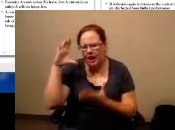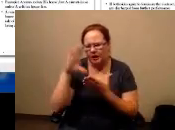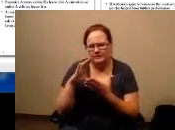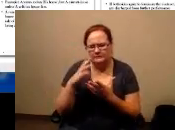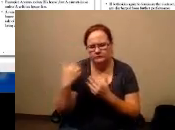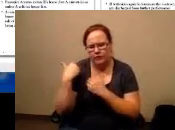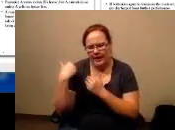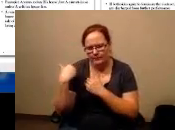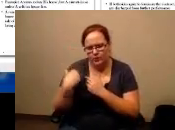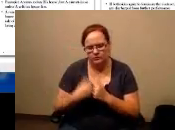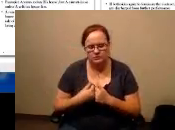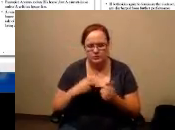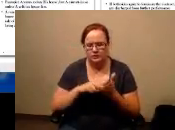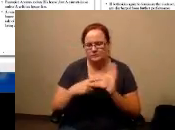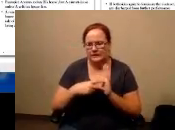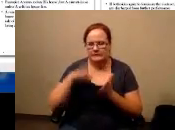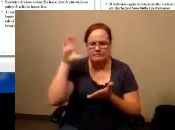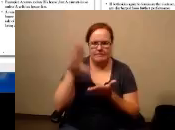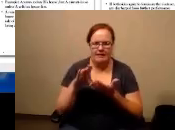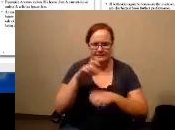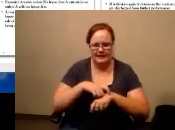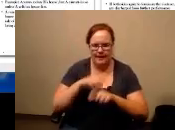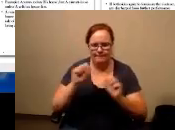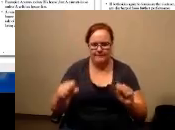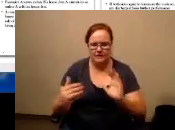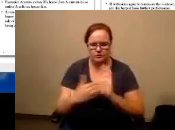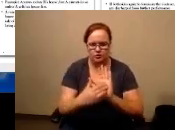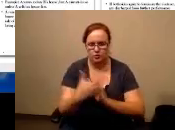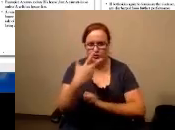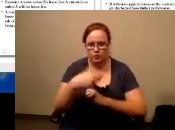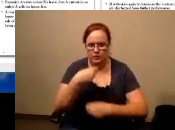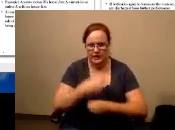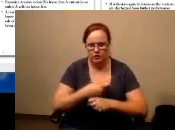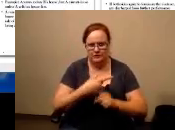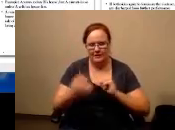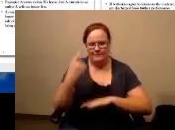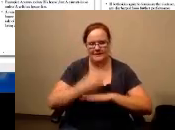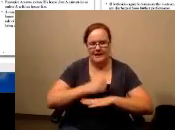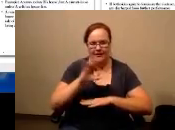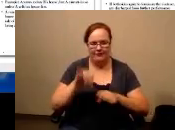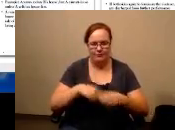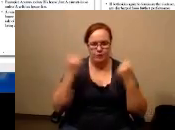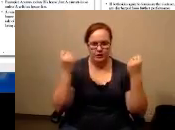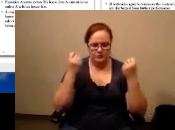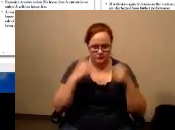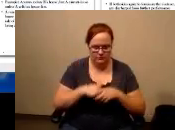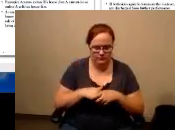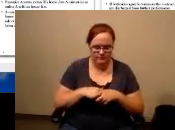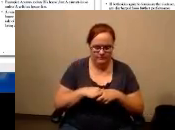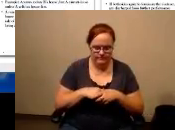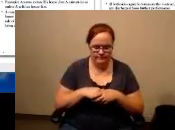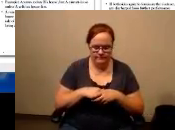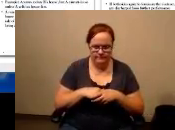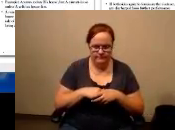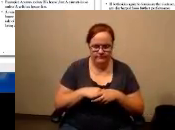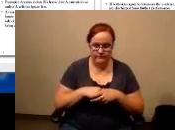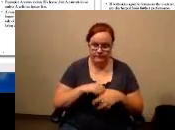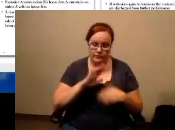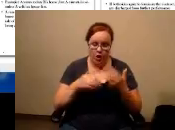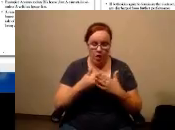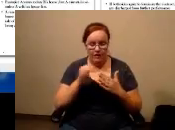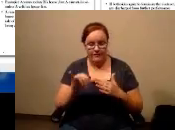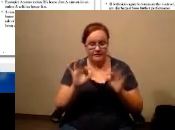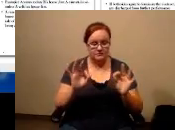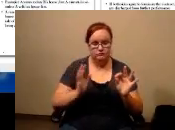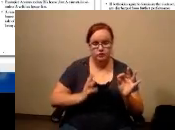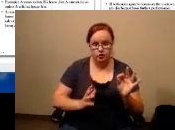going to give people as long to sue. But it's 3 years from the date of the breach. Now, all that's well and good, but how